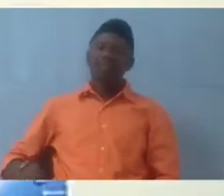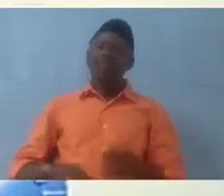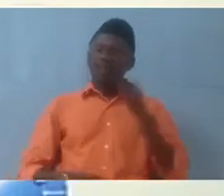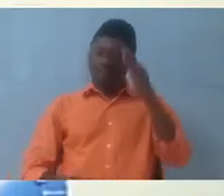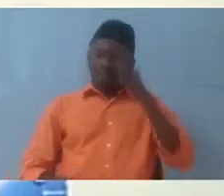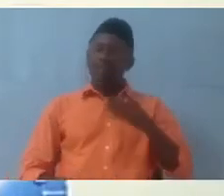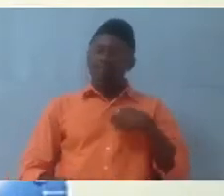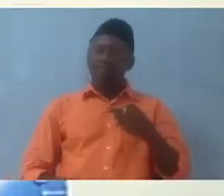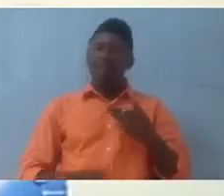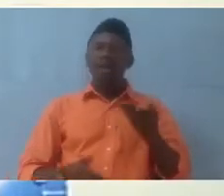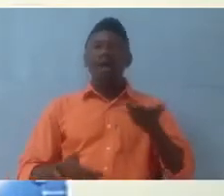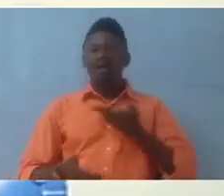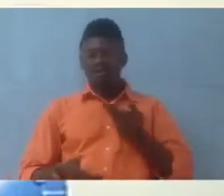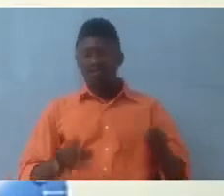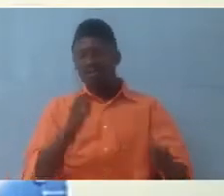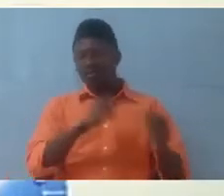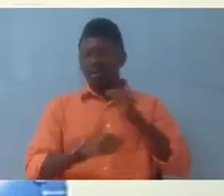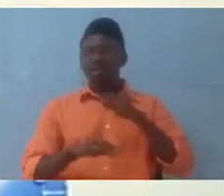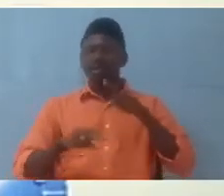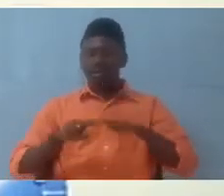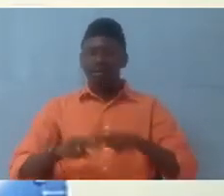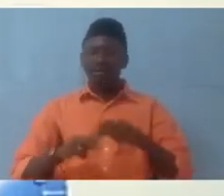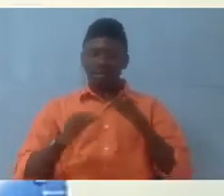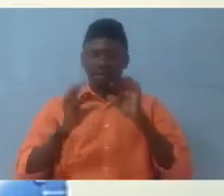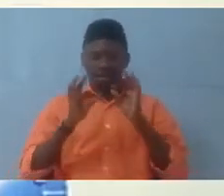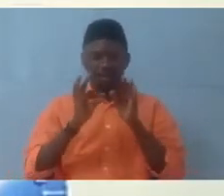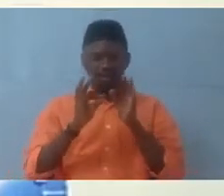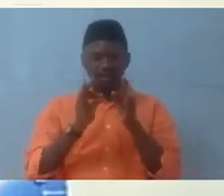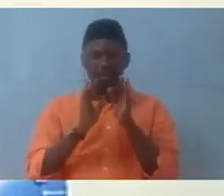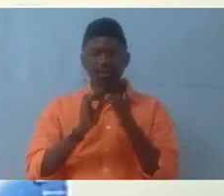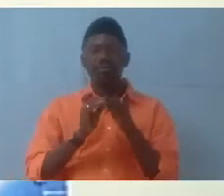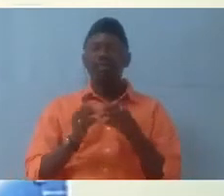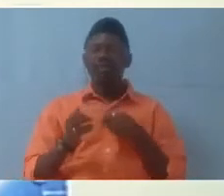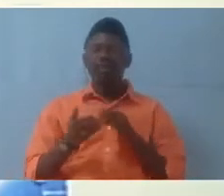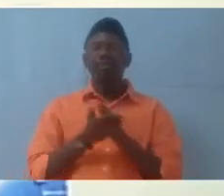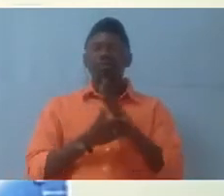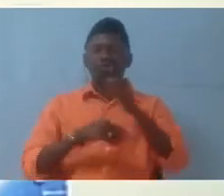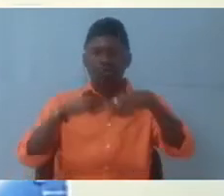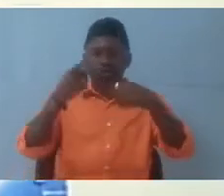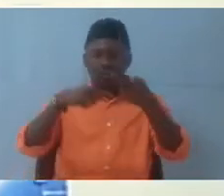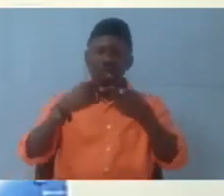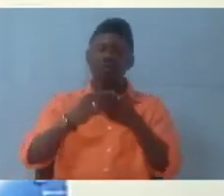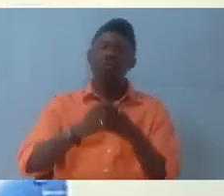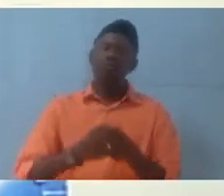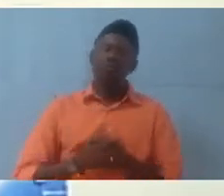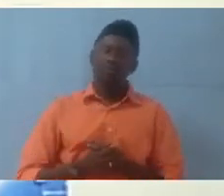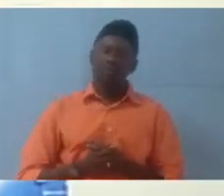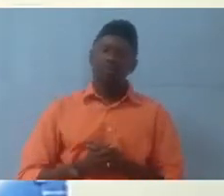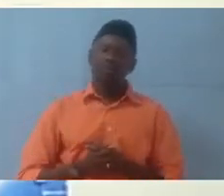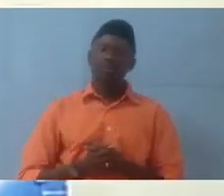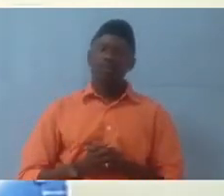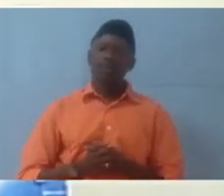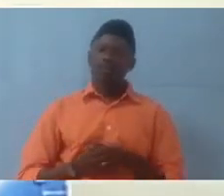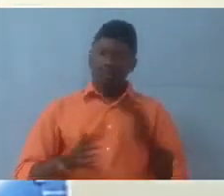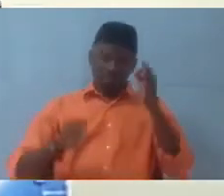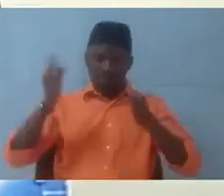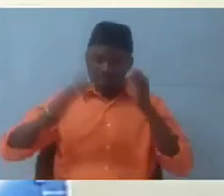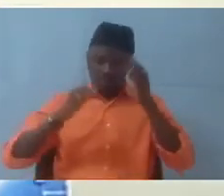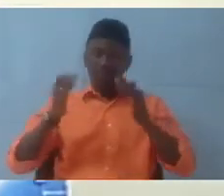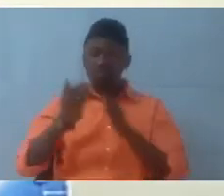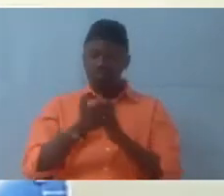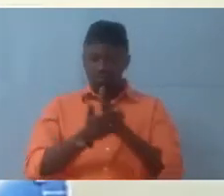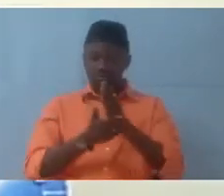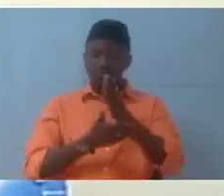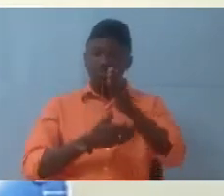ci ni ngeen no DLC waté. In continuation. Ci continue. The matter proceeded